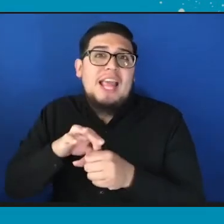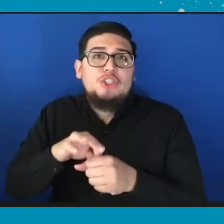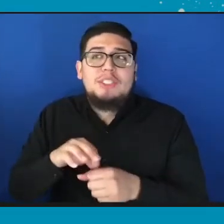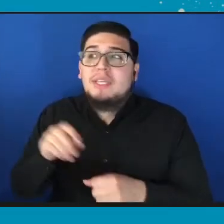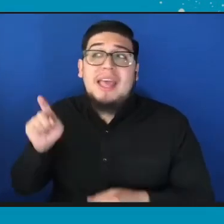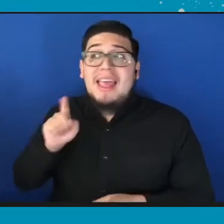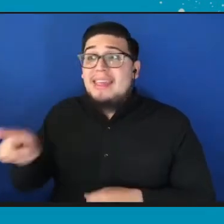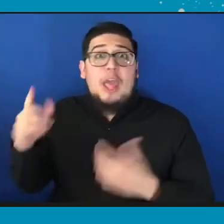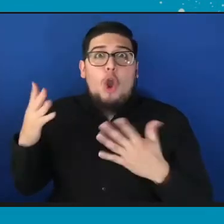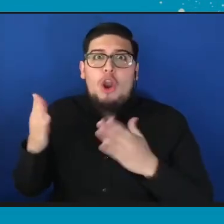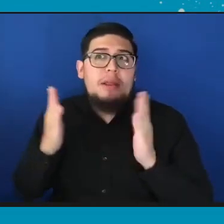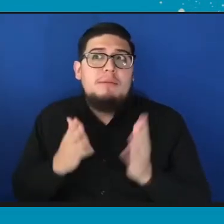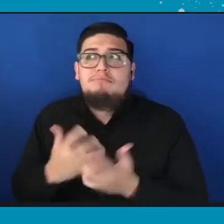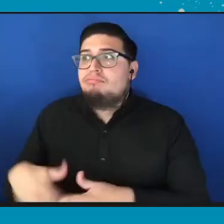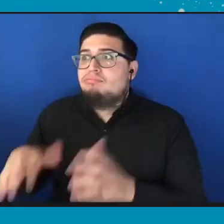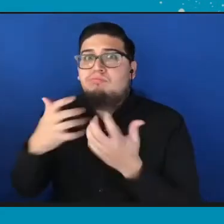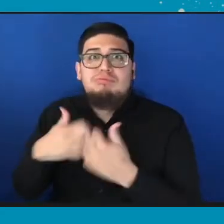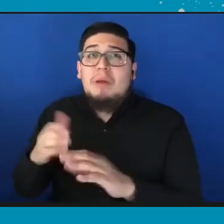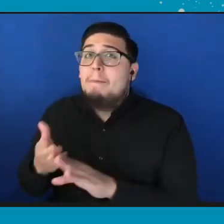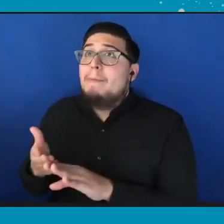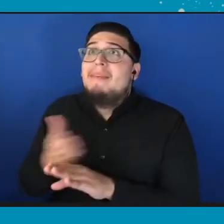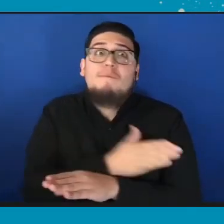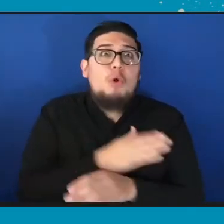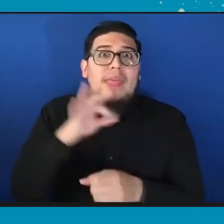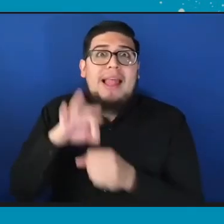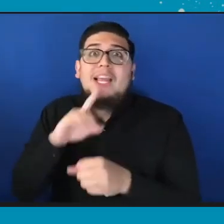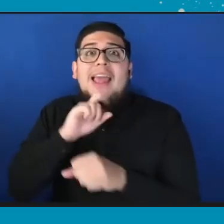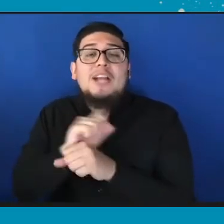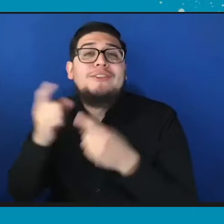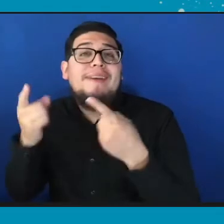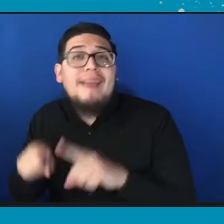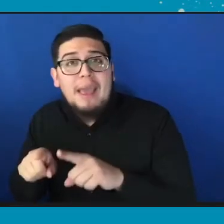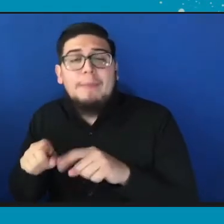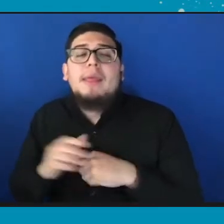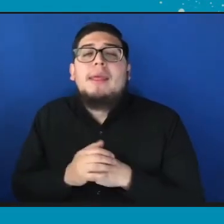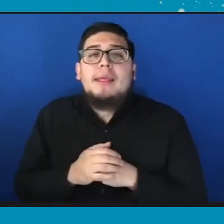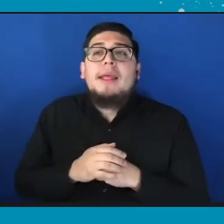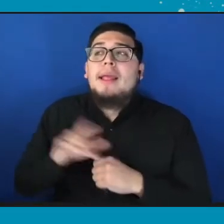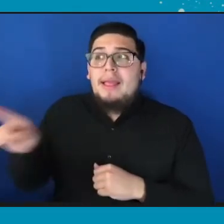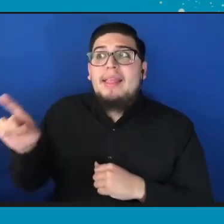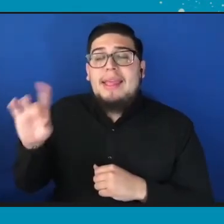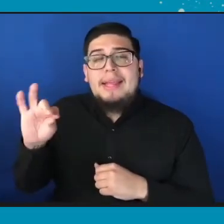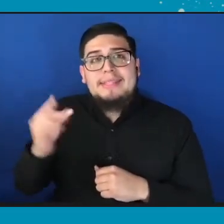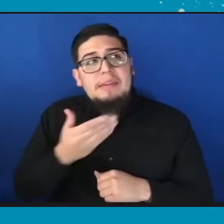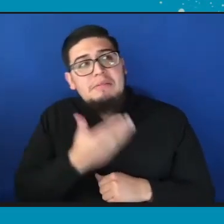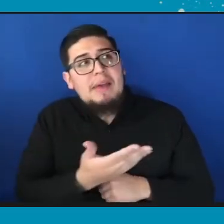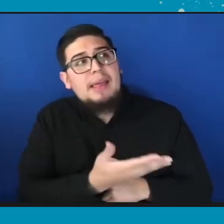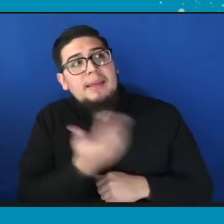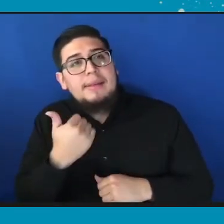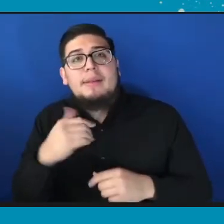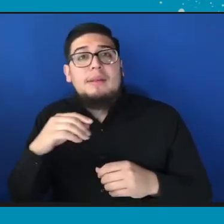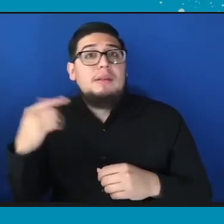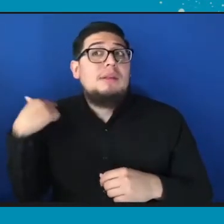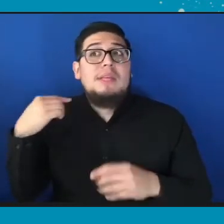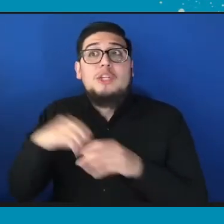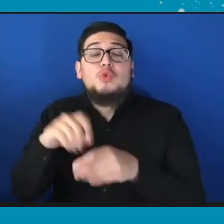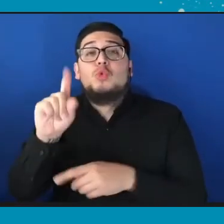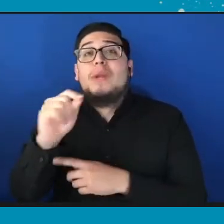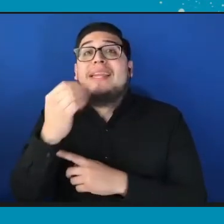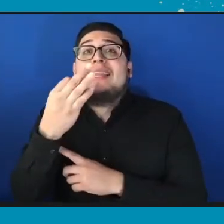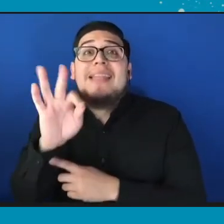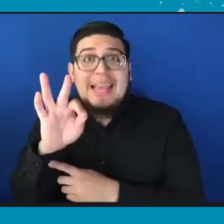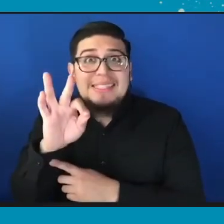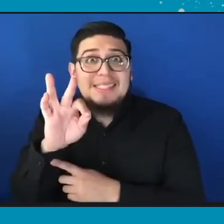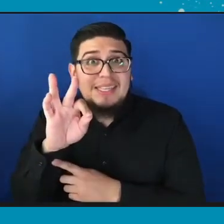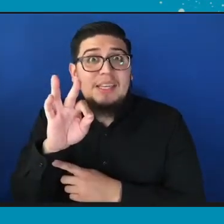before the election, and a secret working group headed by Cleta Mitchell had been formed in 2019 to